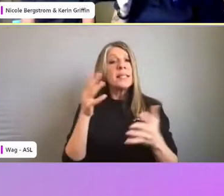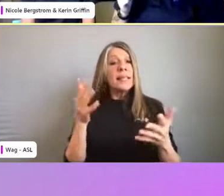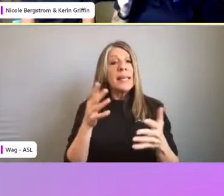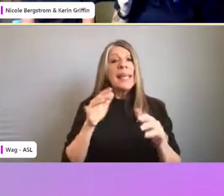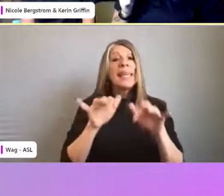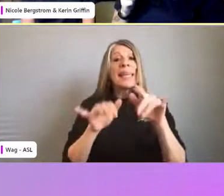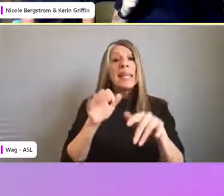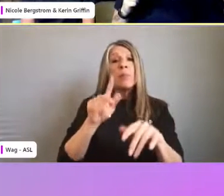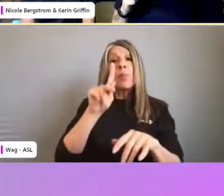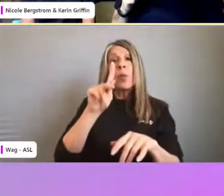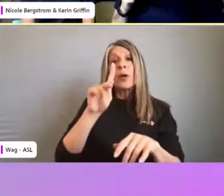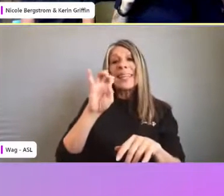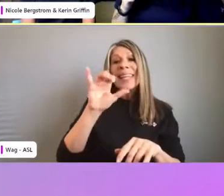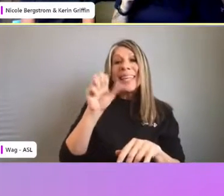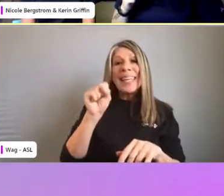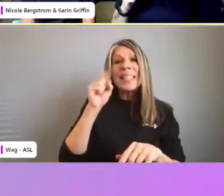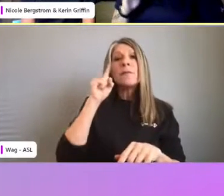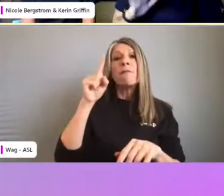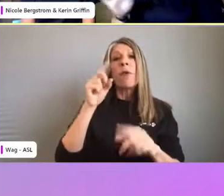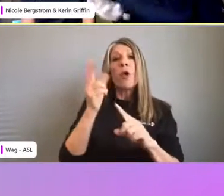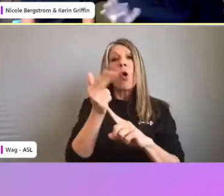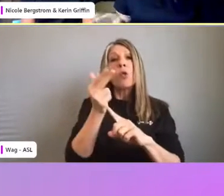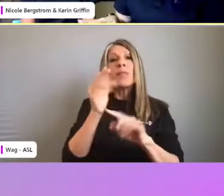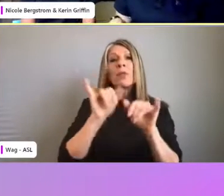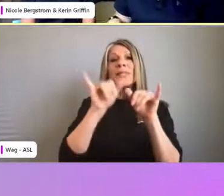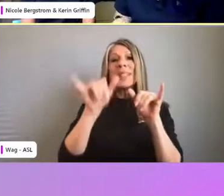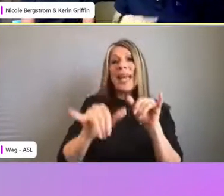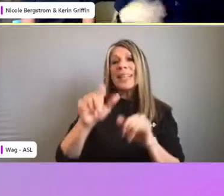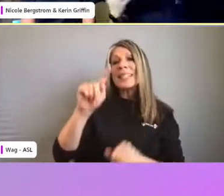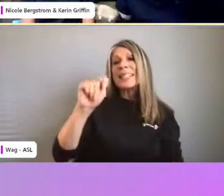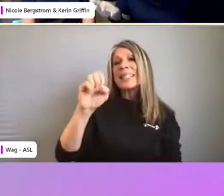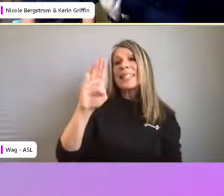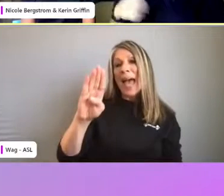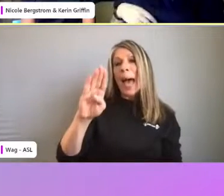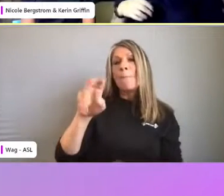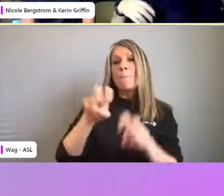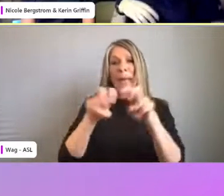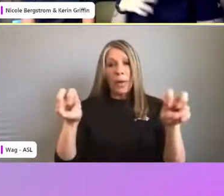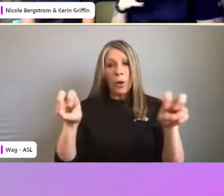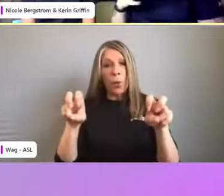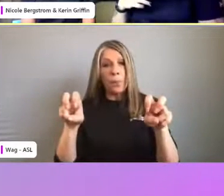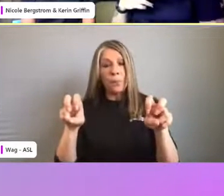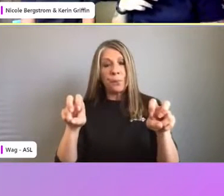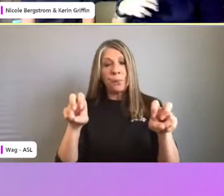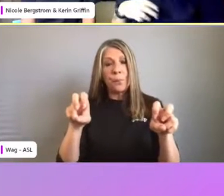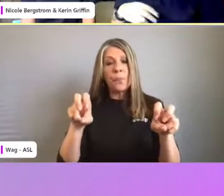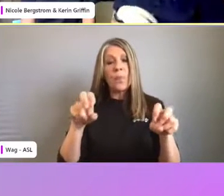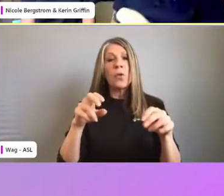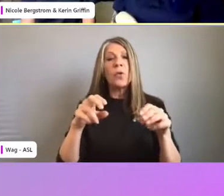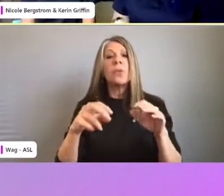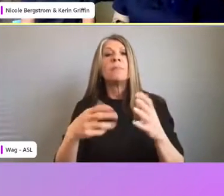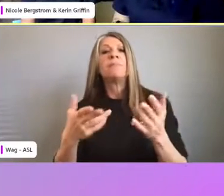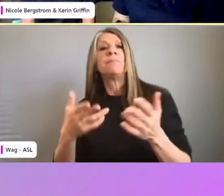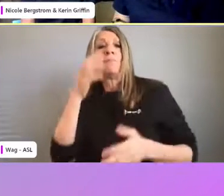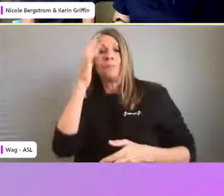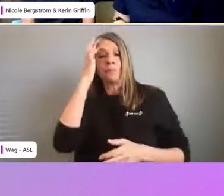keyboard keys for hotel stays tab panel. It makes sense to the team to call out the